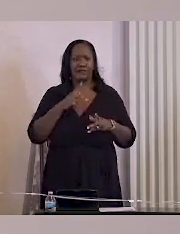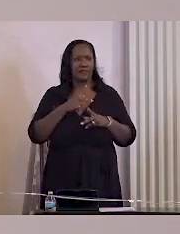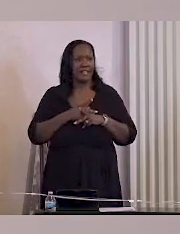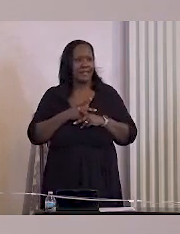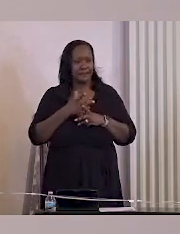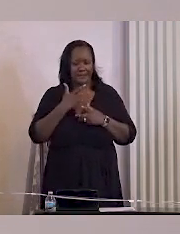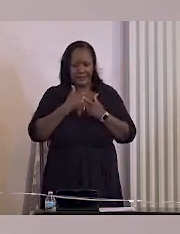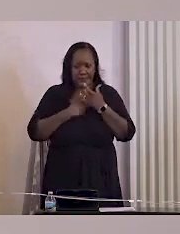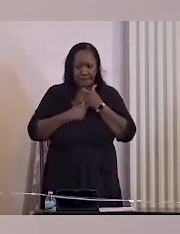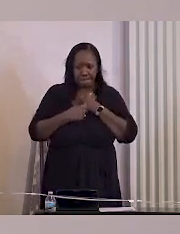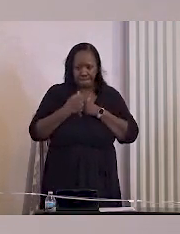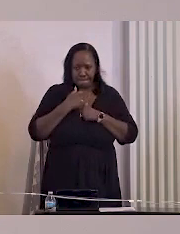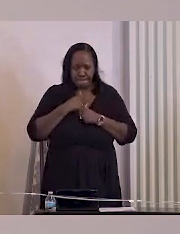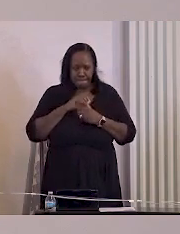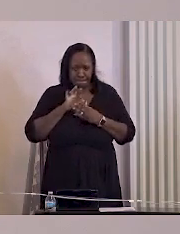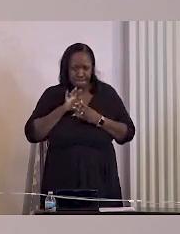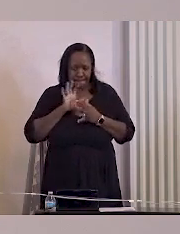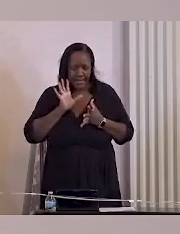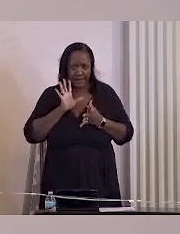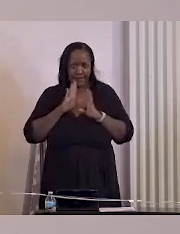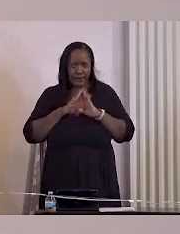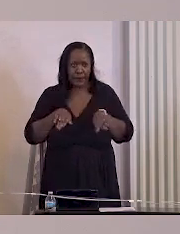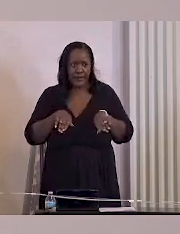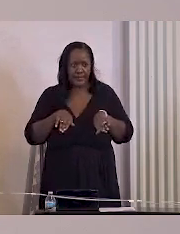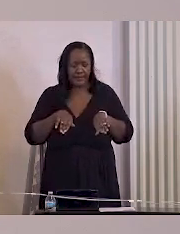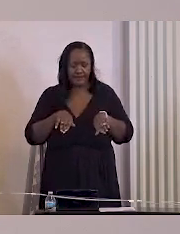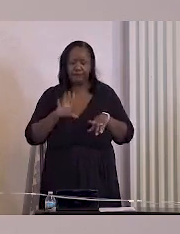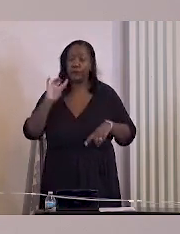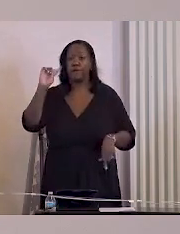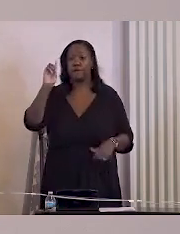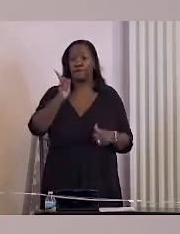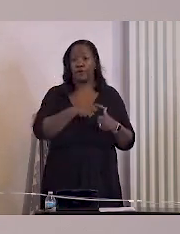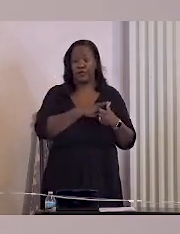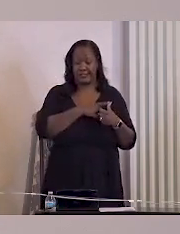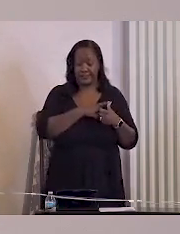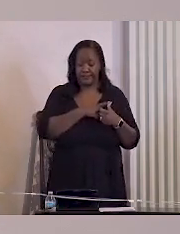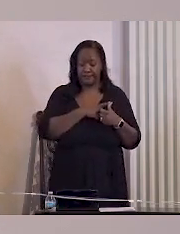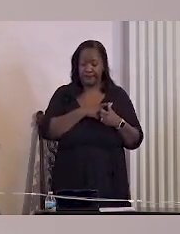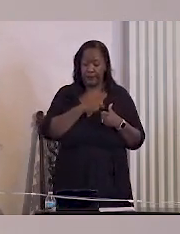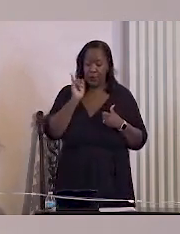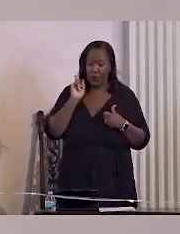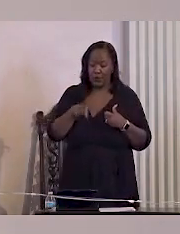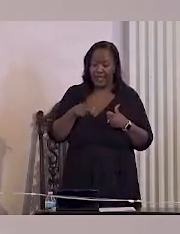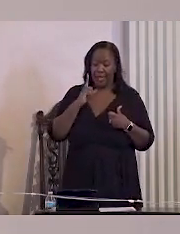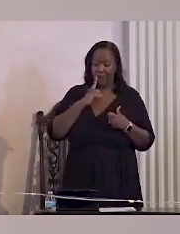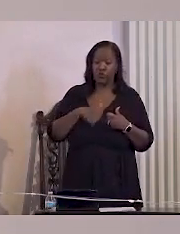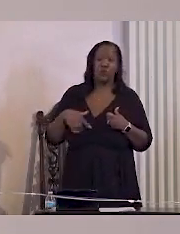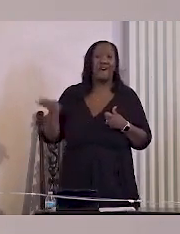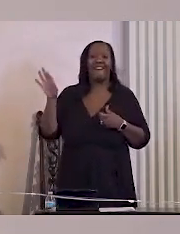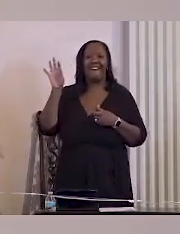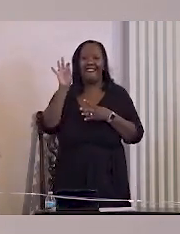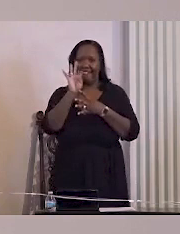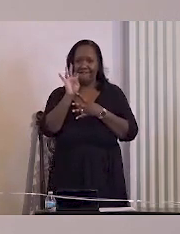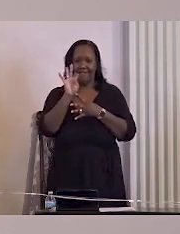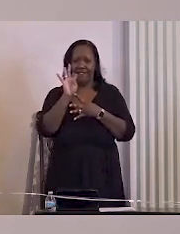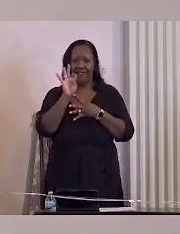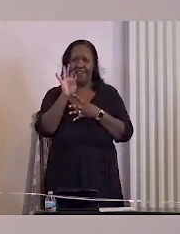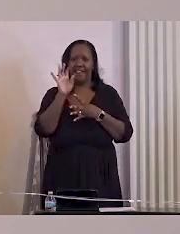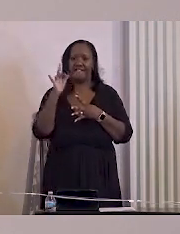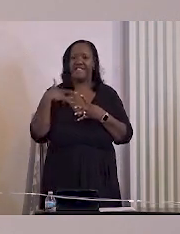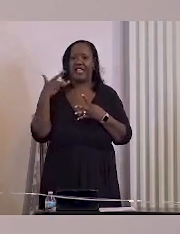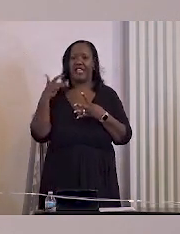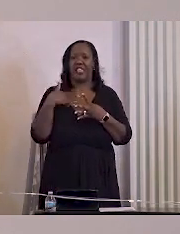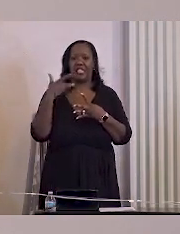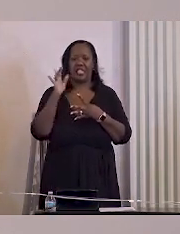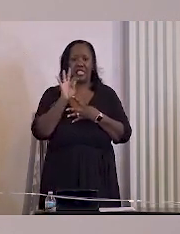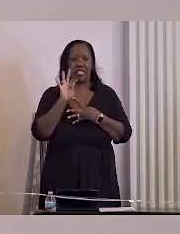small, and disconnected? First, we have to feel.